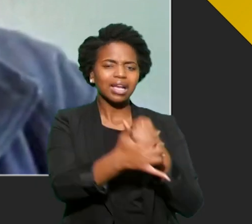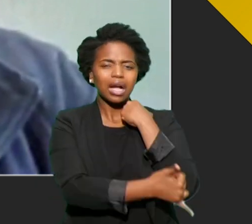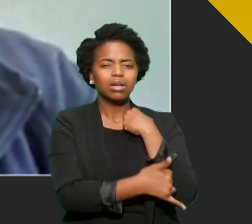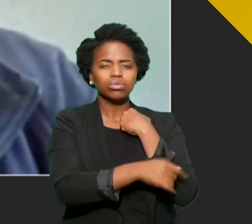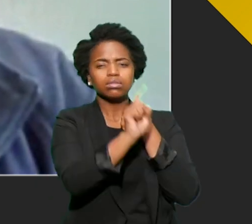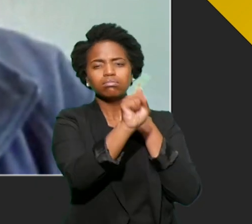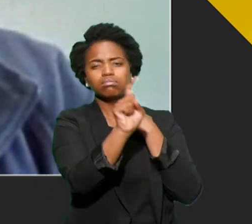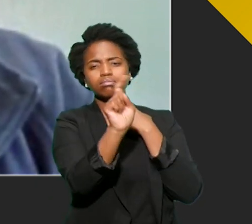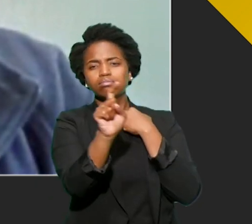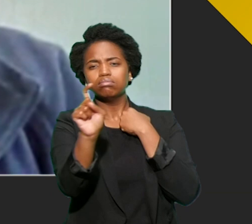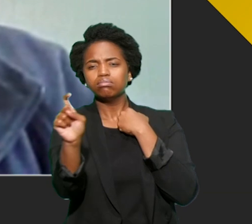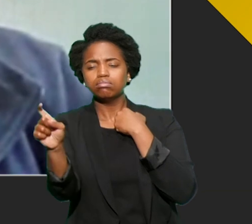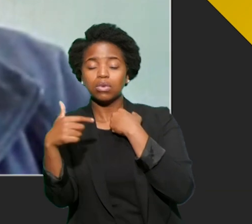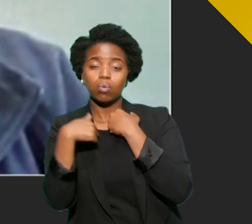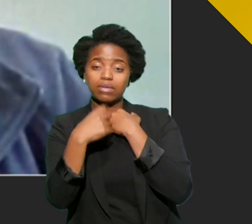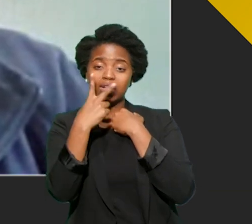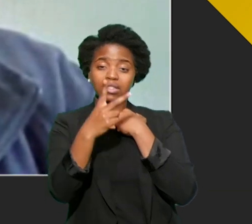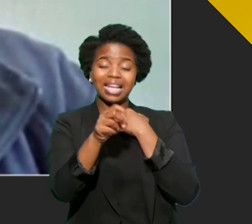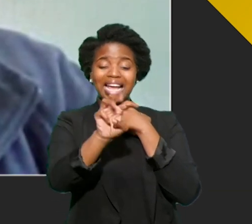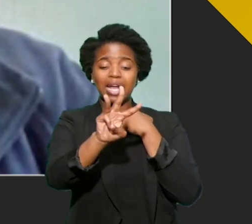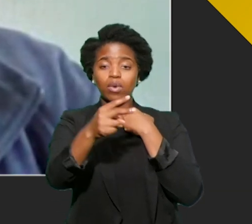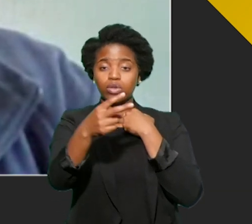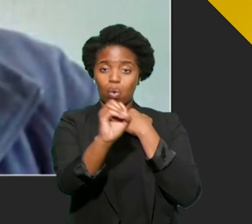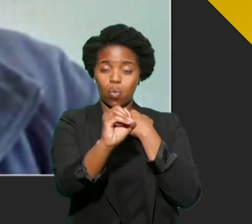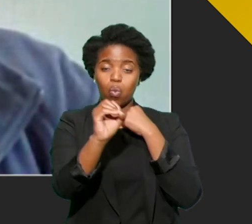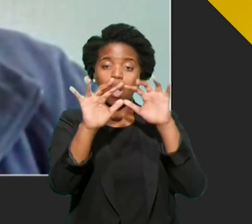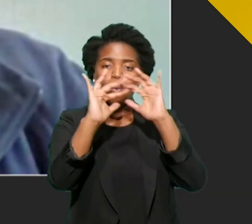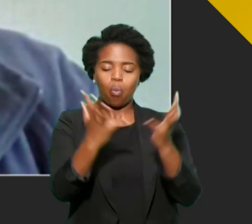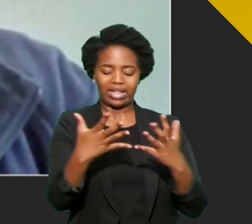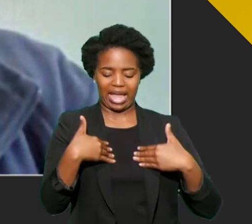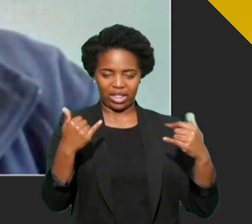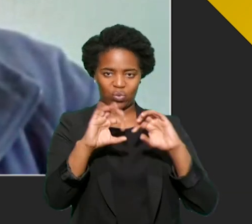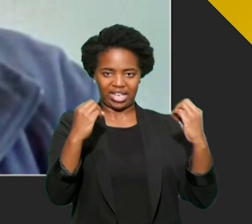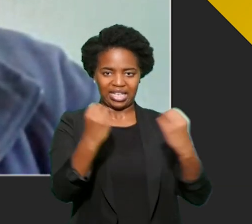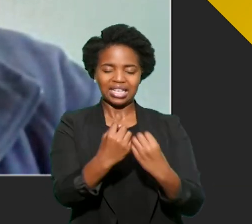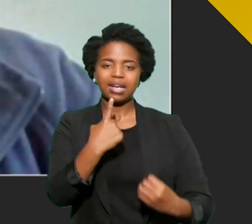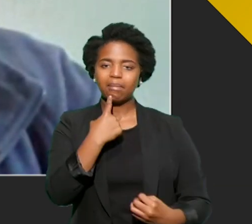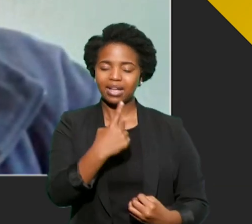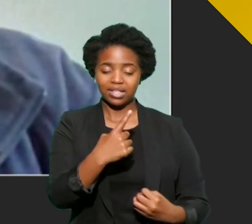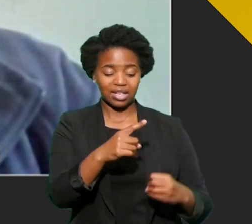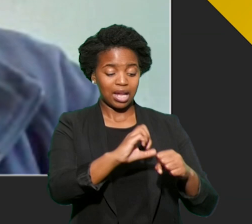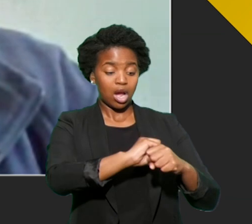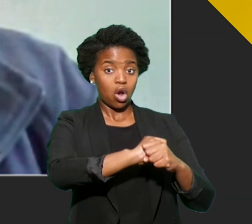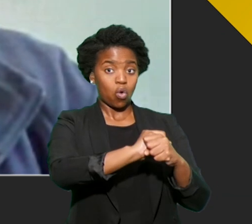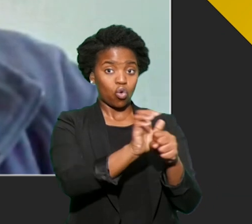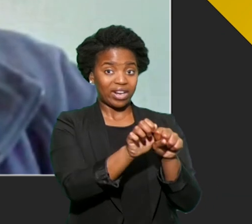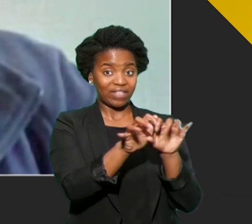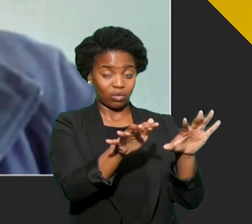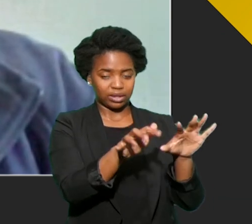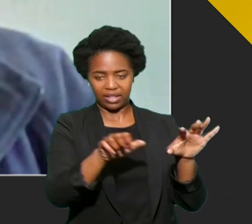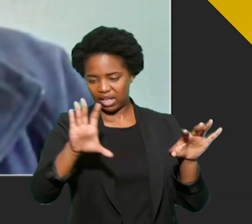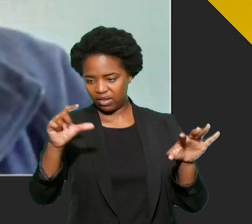the statements from the World Health Organization, they have a statement out to say that there's absolutely no link between